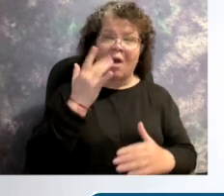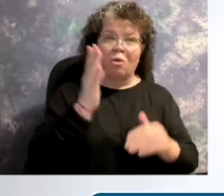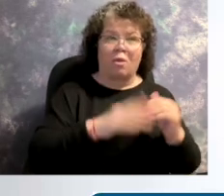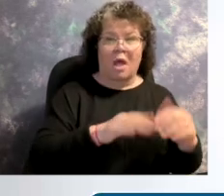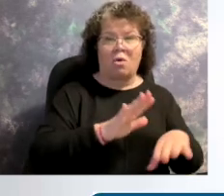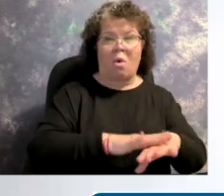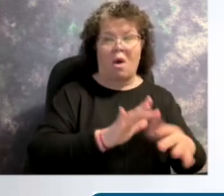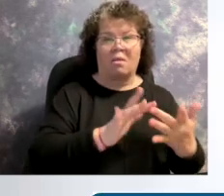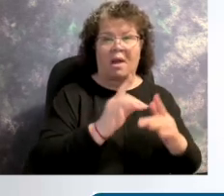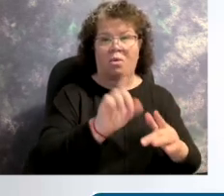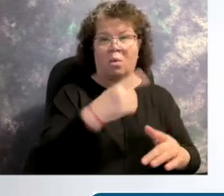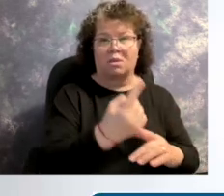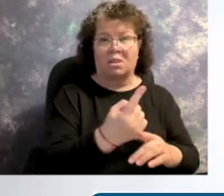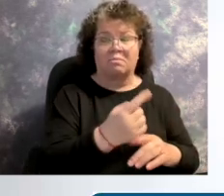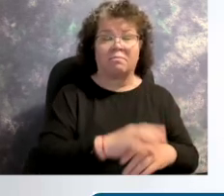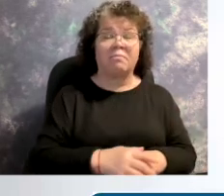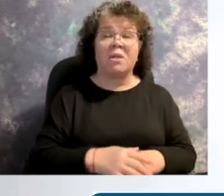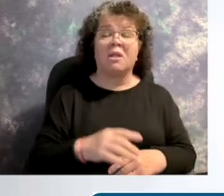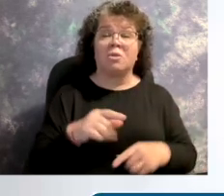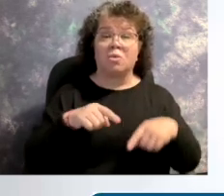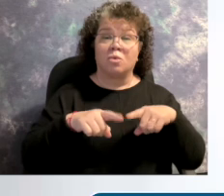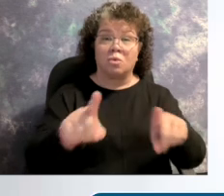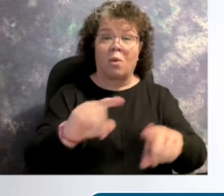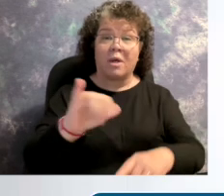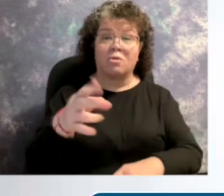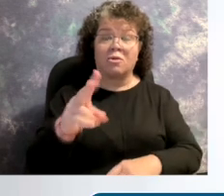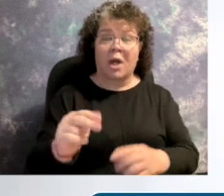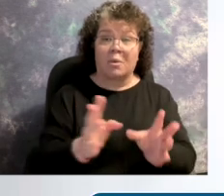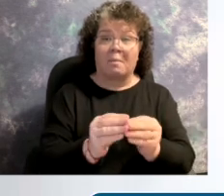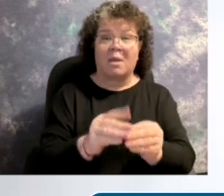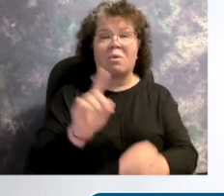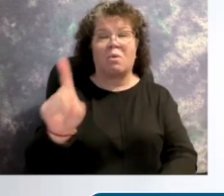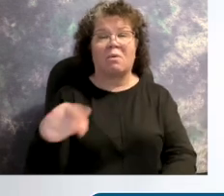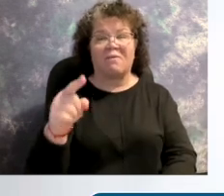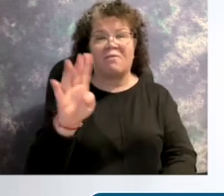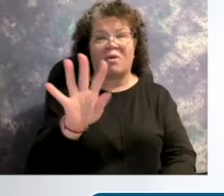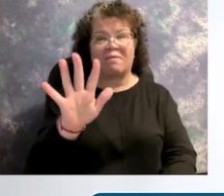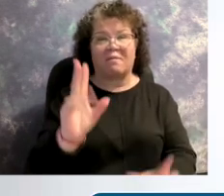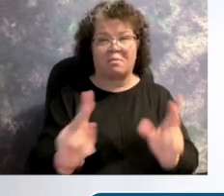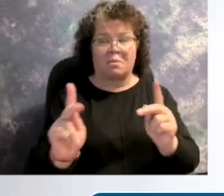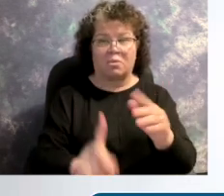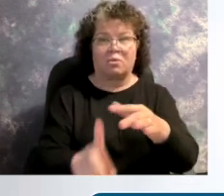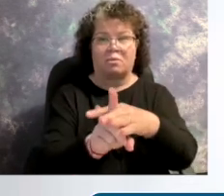About 45 people attended the January evening community meeting.